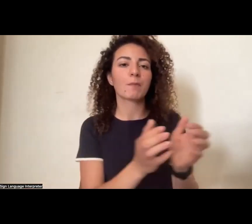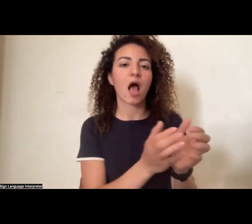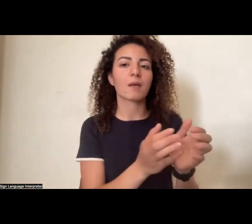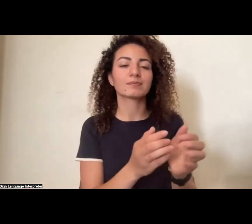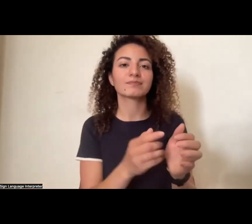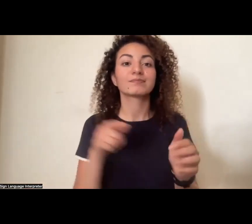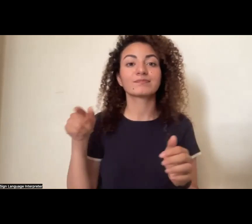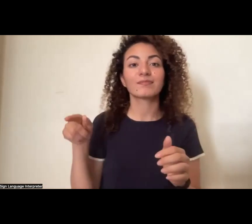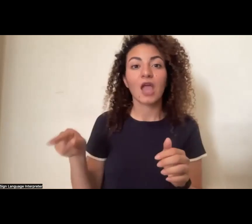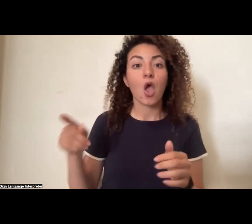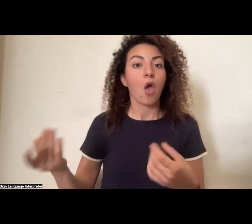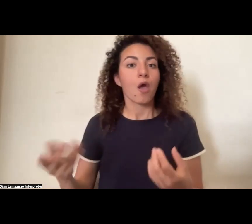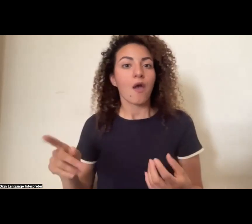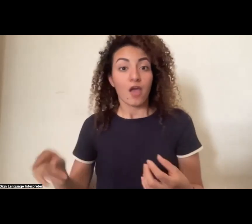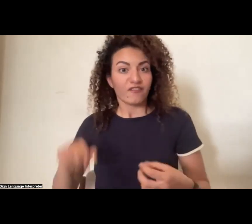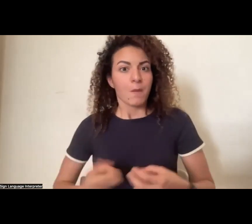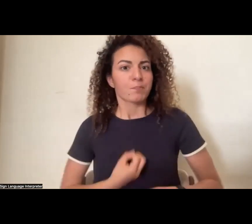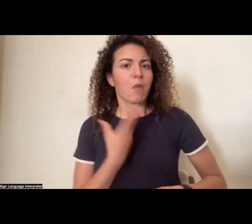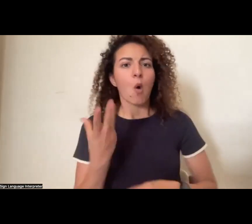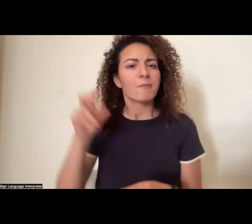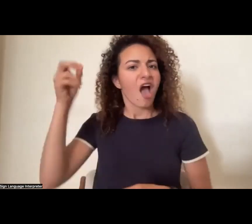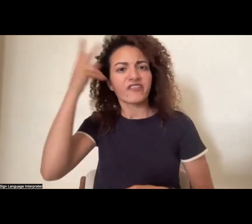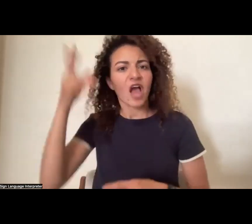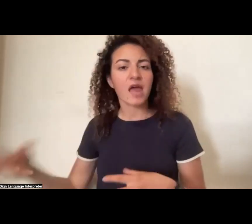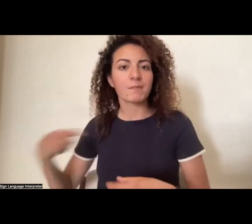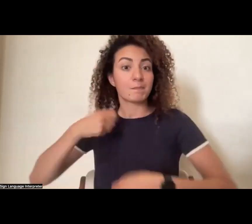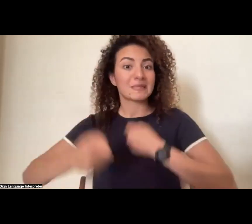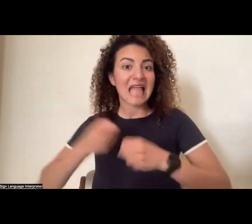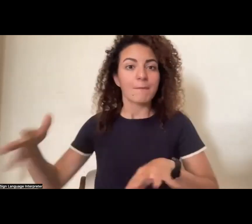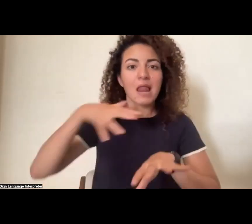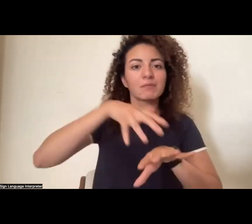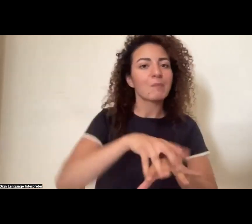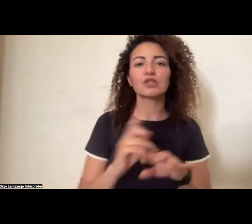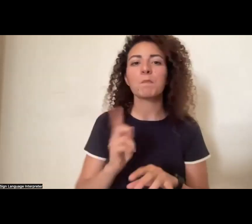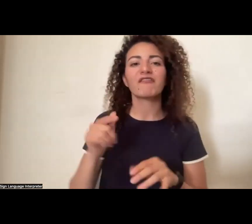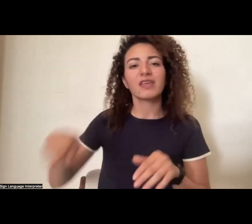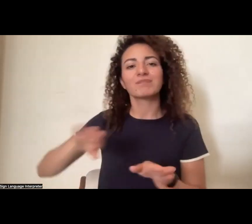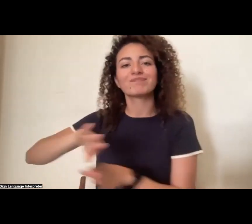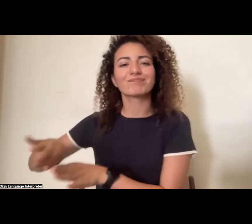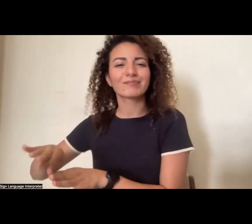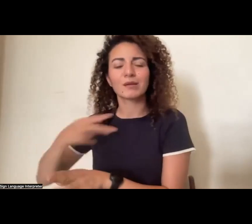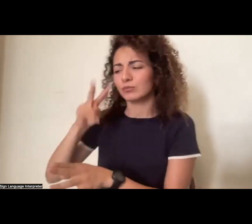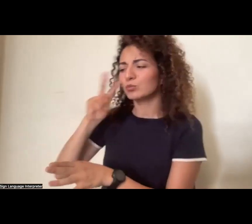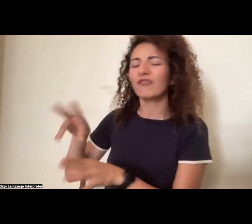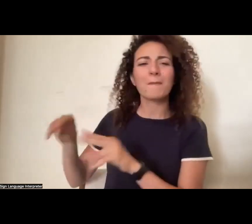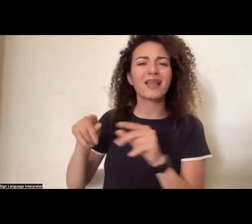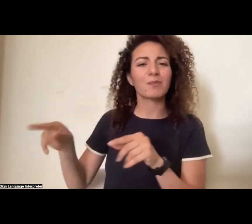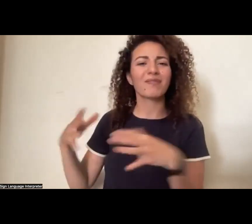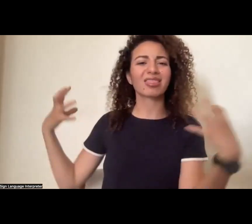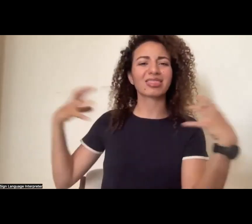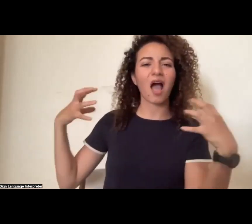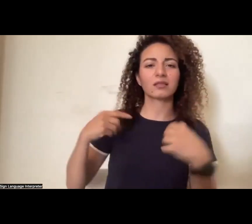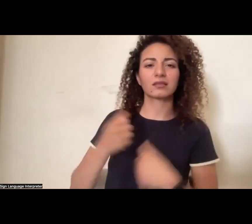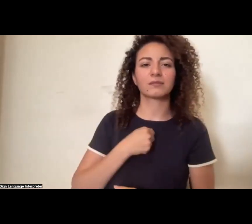lost resource and a wasted human capital that we don't benefit from. Now, to protect people with disabilities, they can only